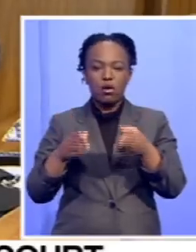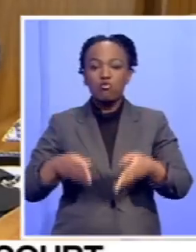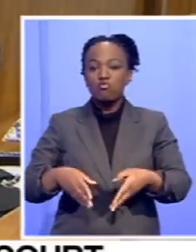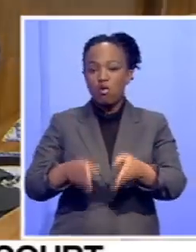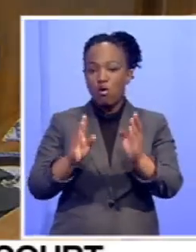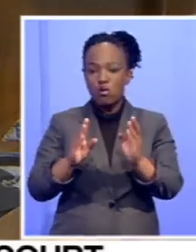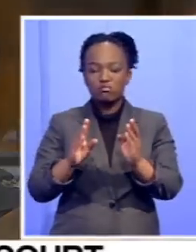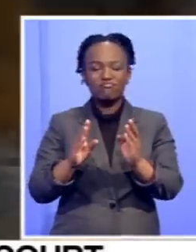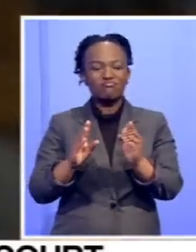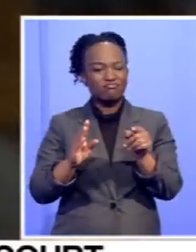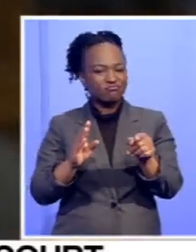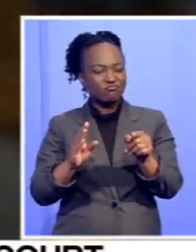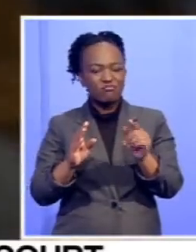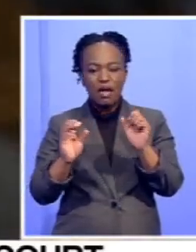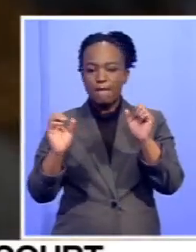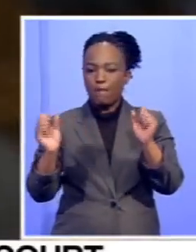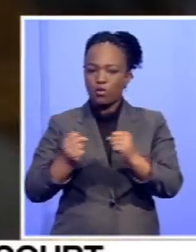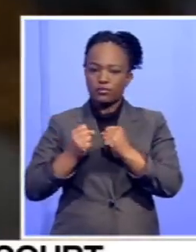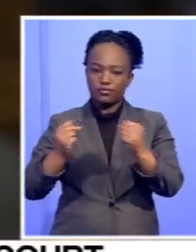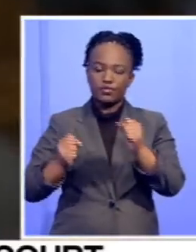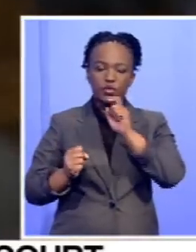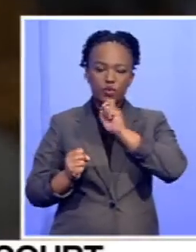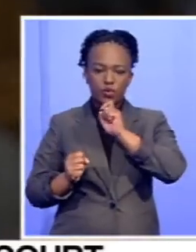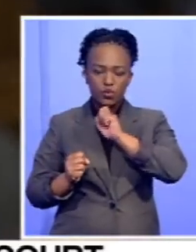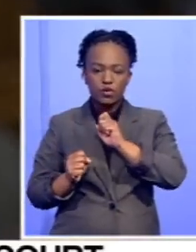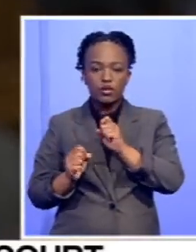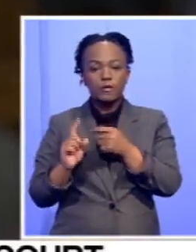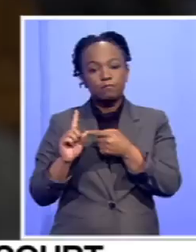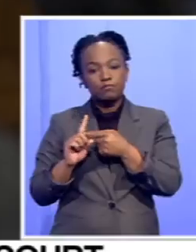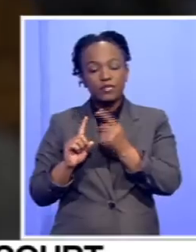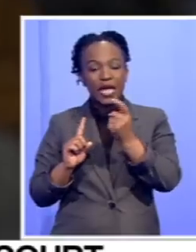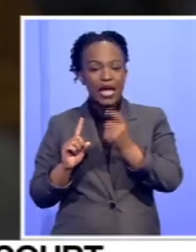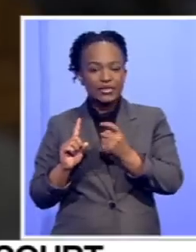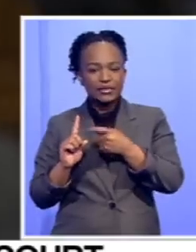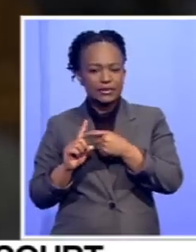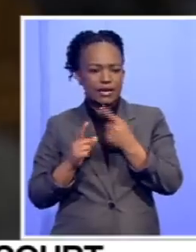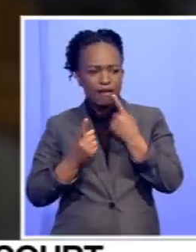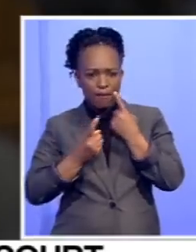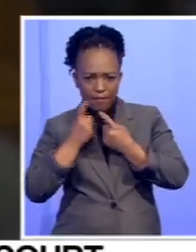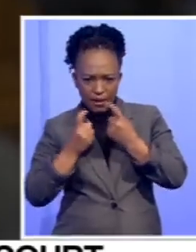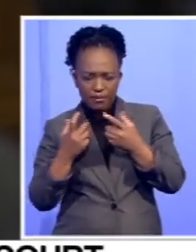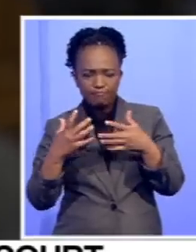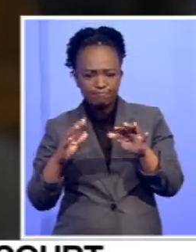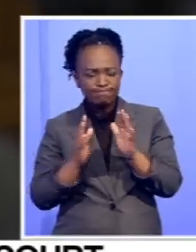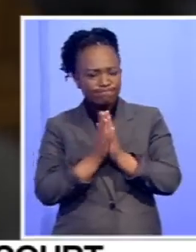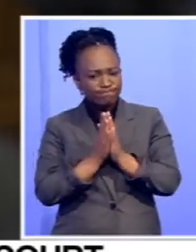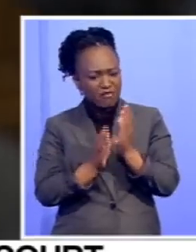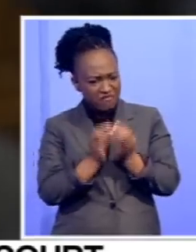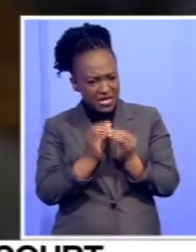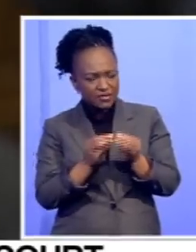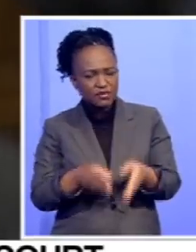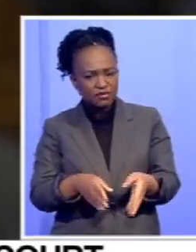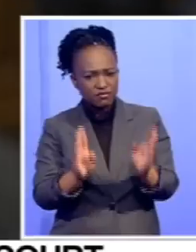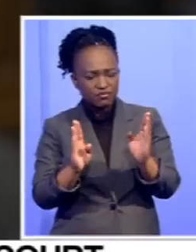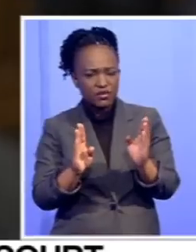near impossible. X's complaints and asks authorities to repair the road, but the